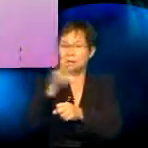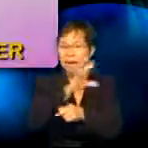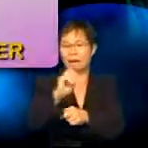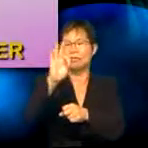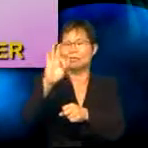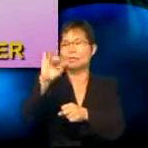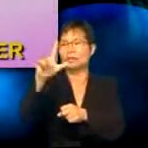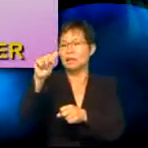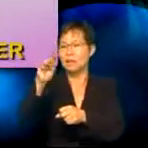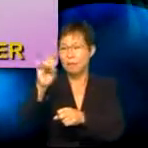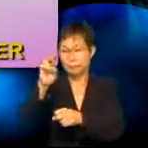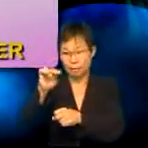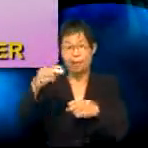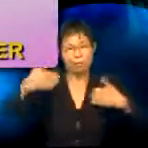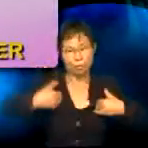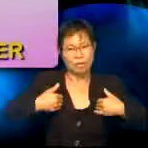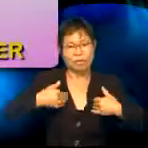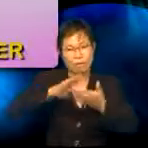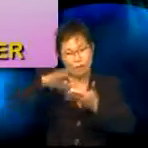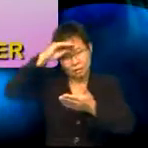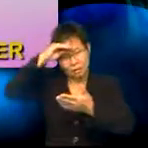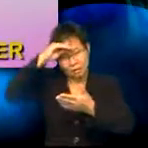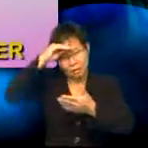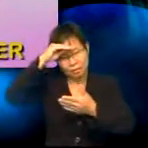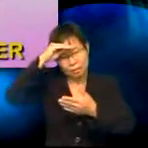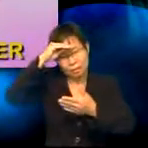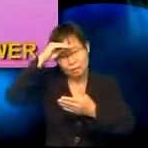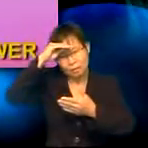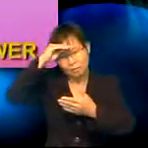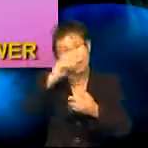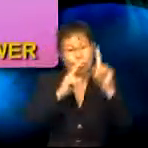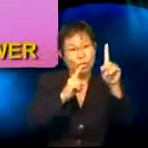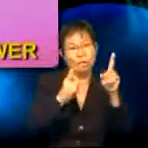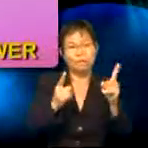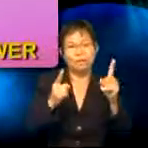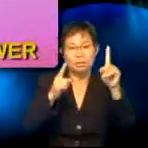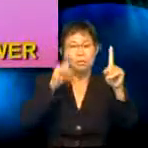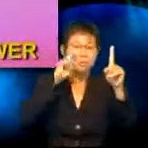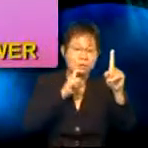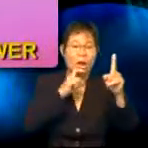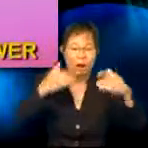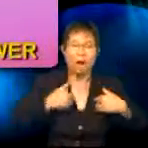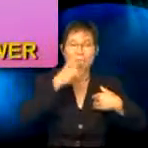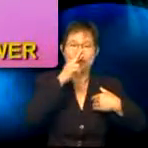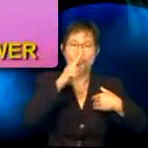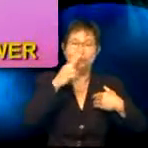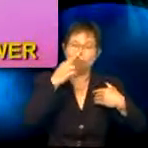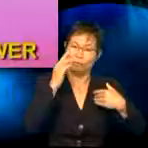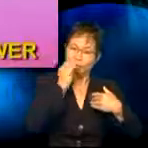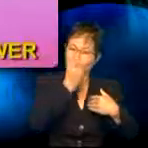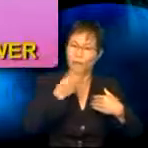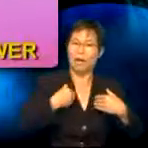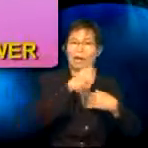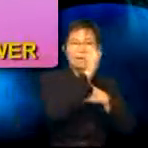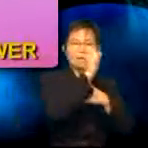filament. We have also learned that unisexual flowers are flowers that have either the stamen